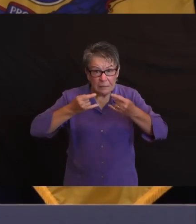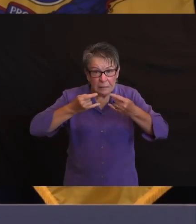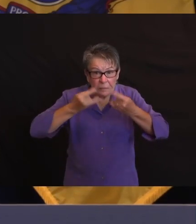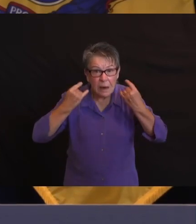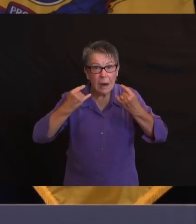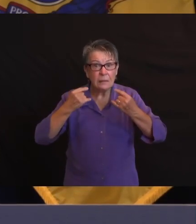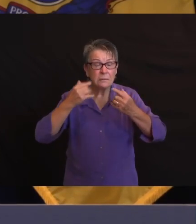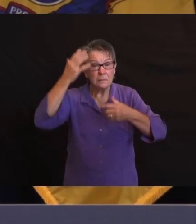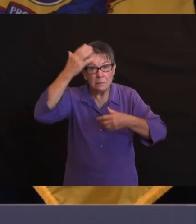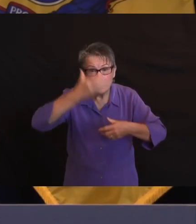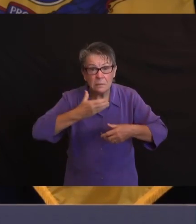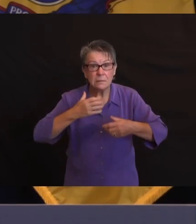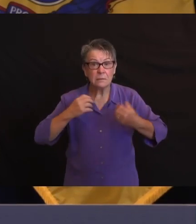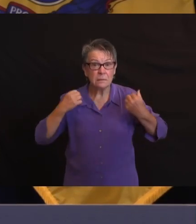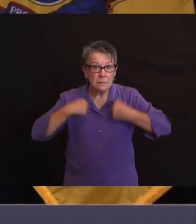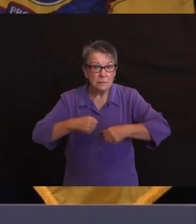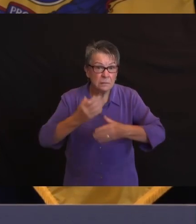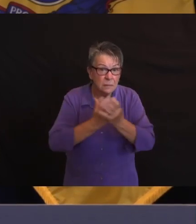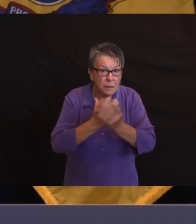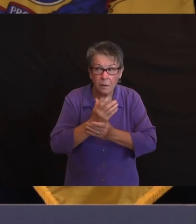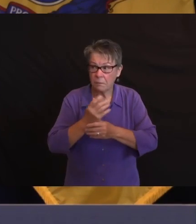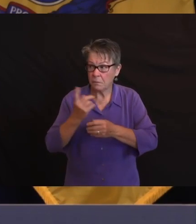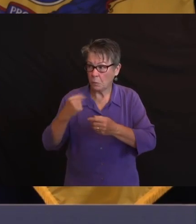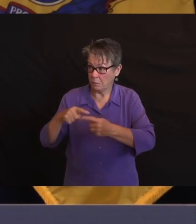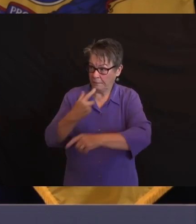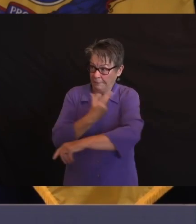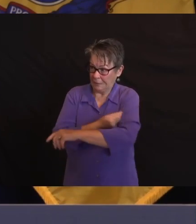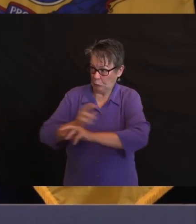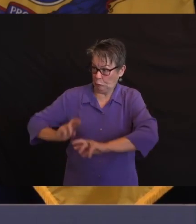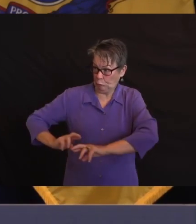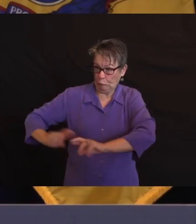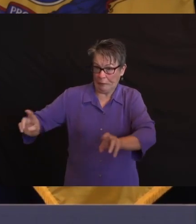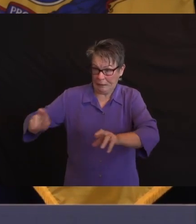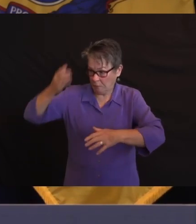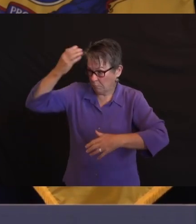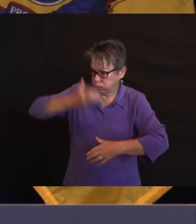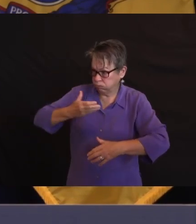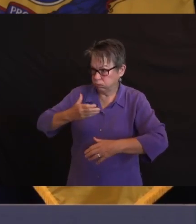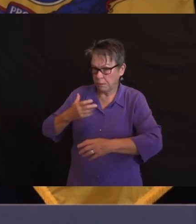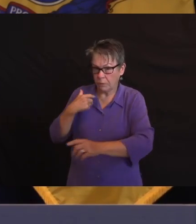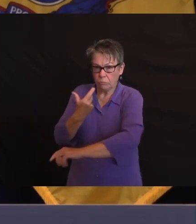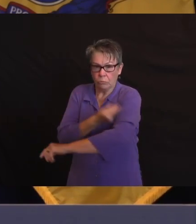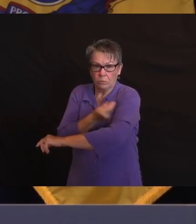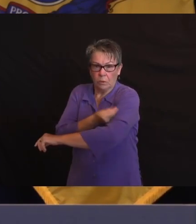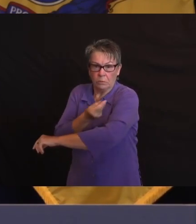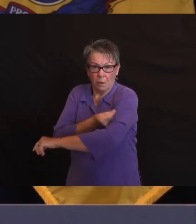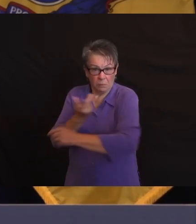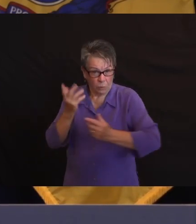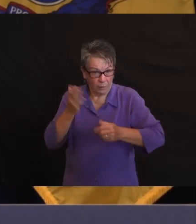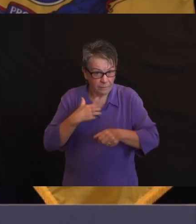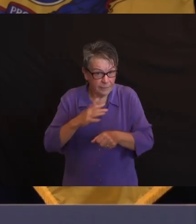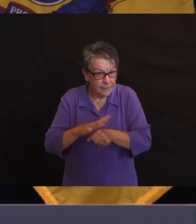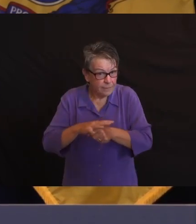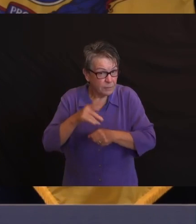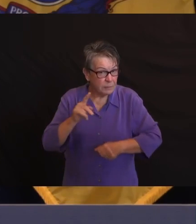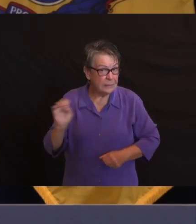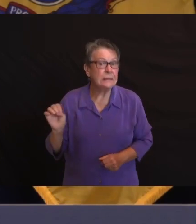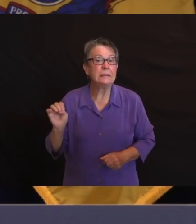death at the veterans' homes that are not lab-confirmed COVID cases? If so, how many of the 1,800 probable